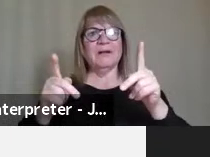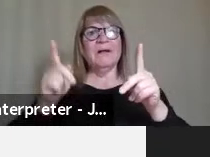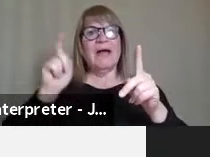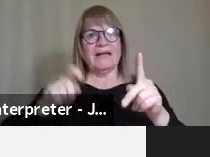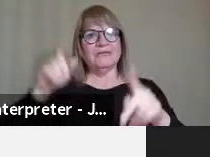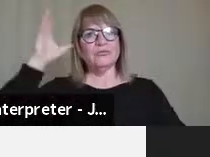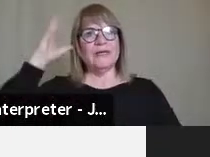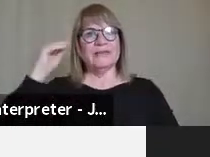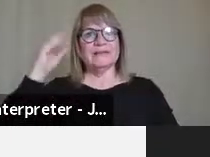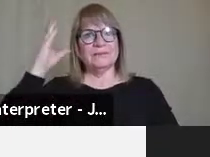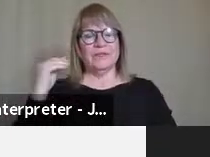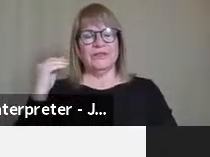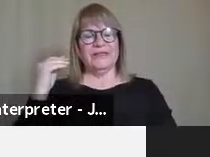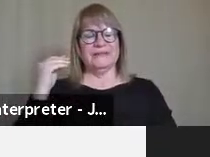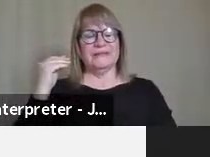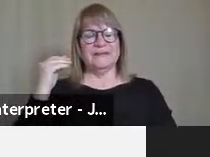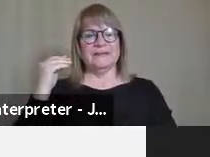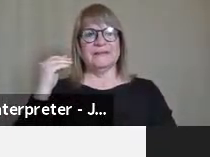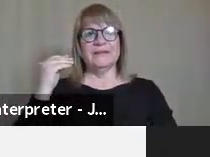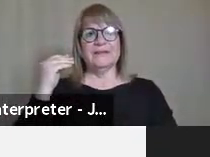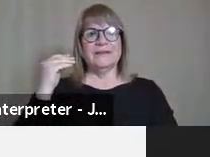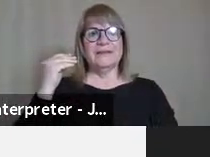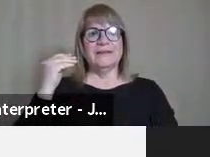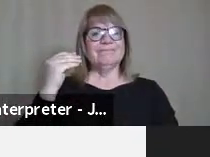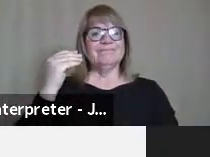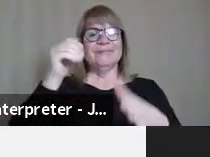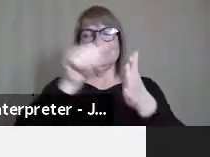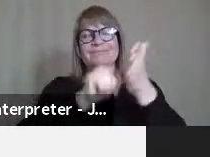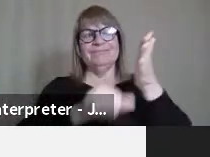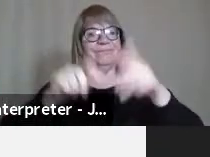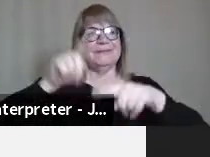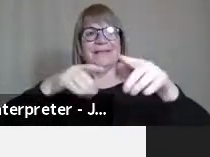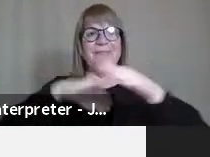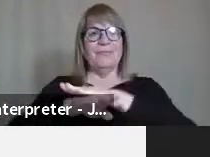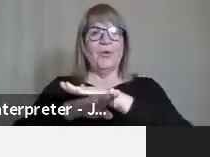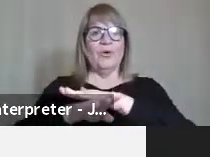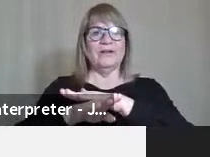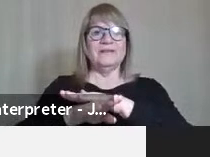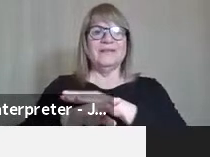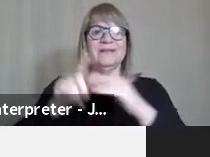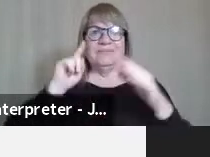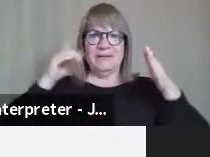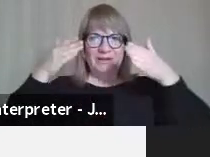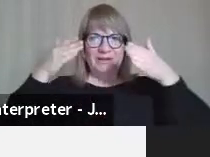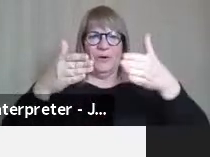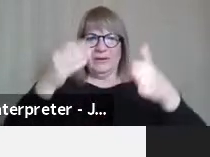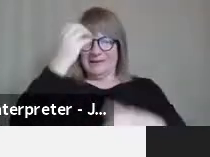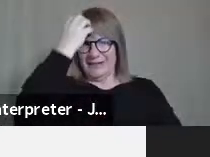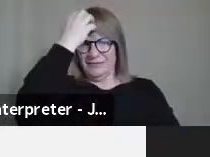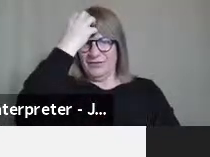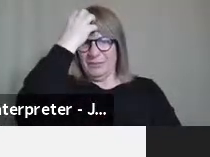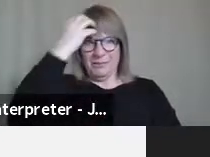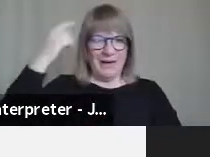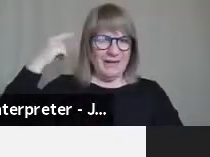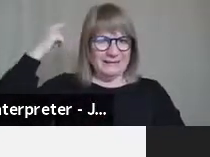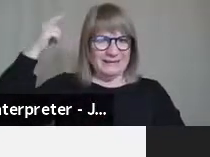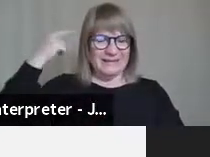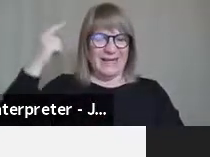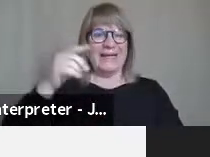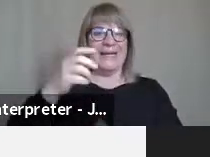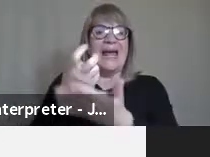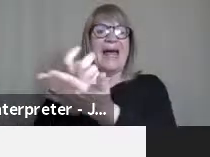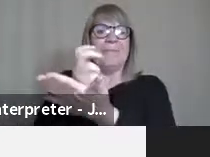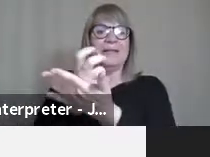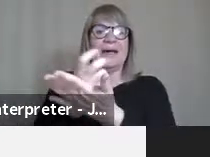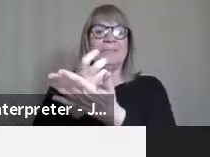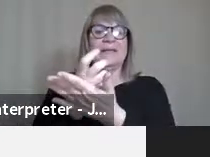targeted quote feeble-minded insane epileptic people moral degenerates and sexual perverts end quote michigan unlike most